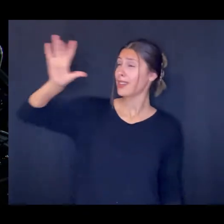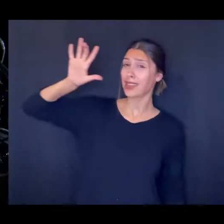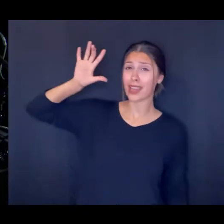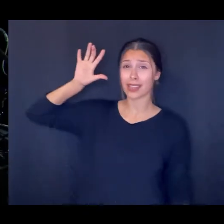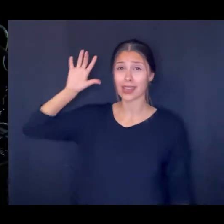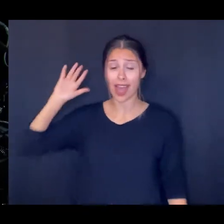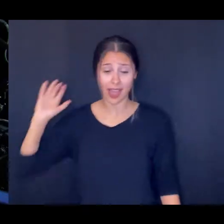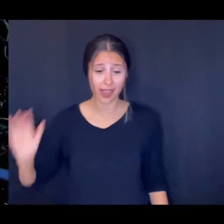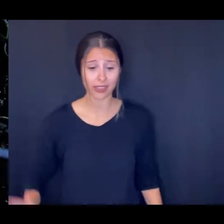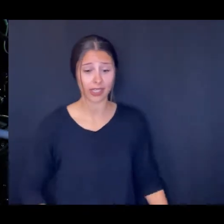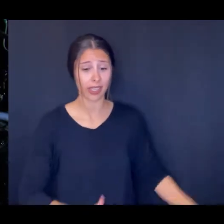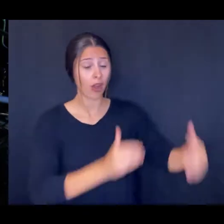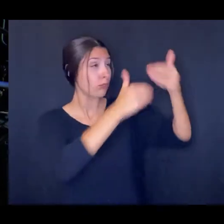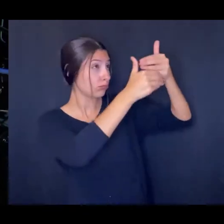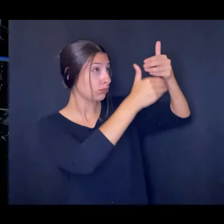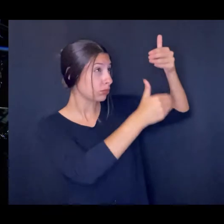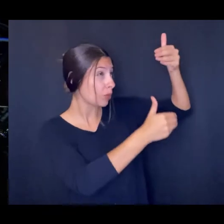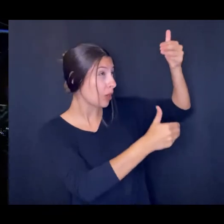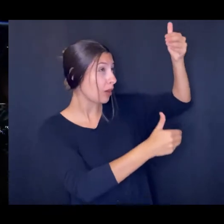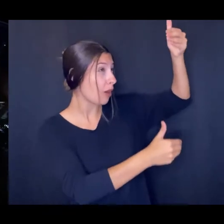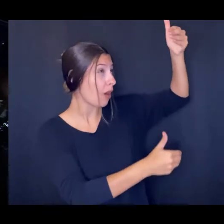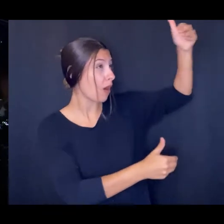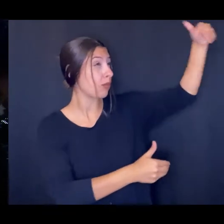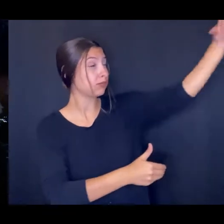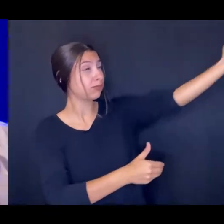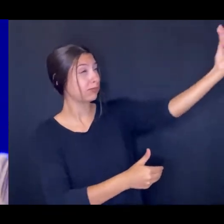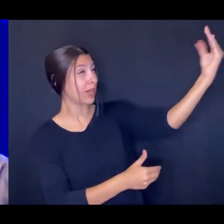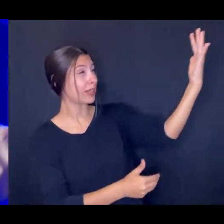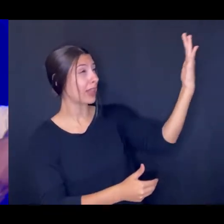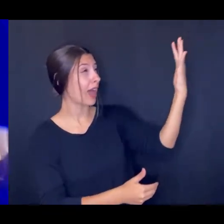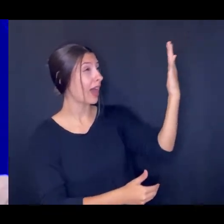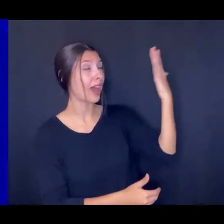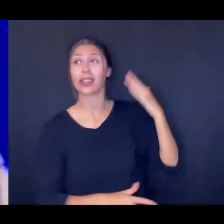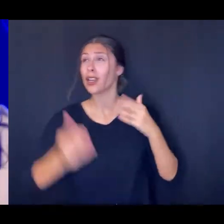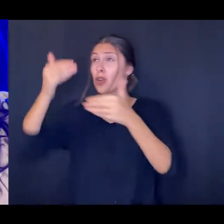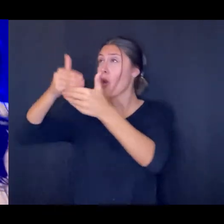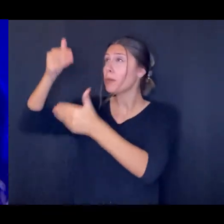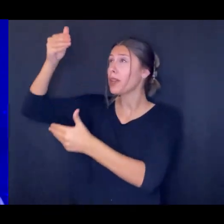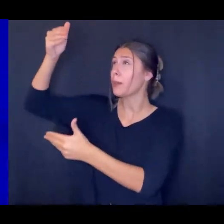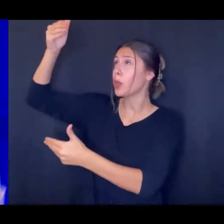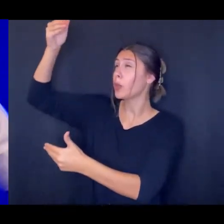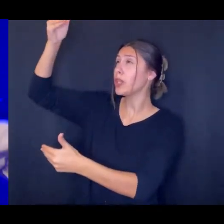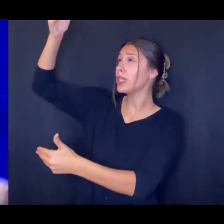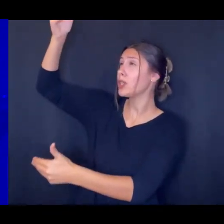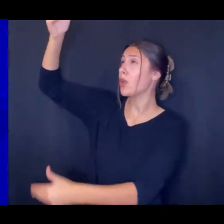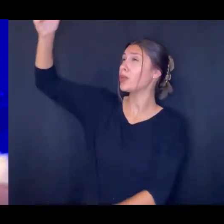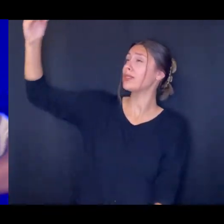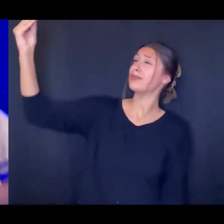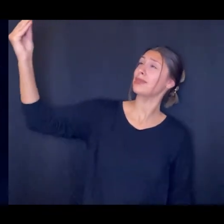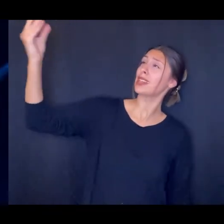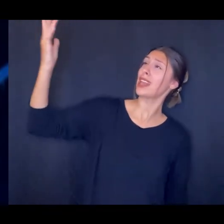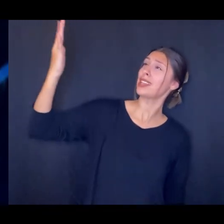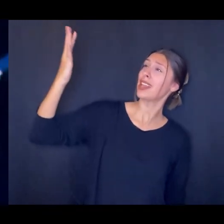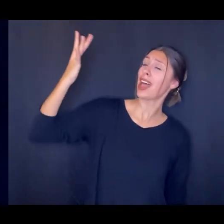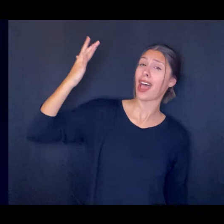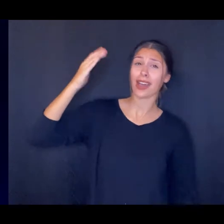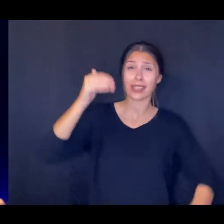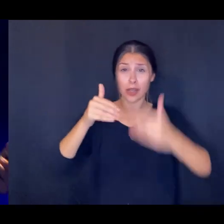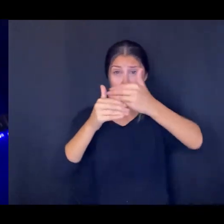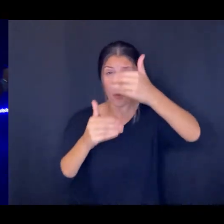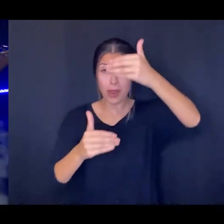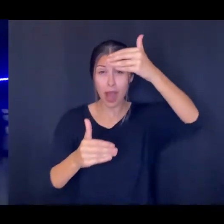in, let the light in. Let the light in, open up the windows. Let the light in, open up